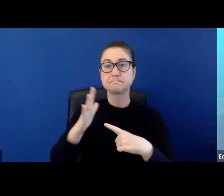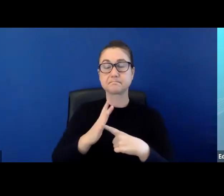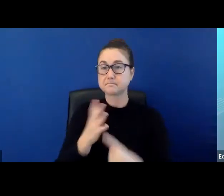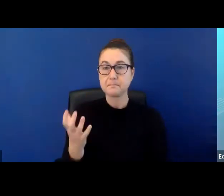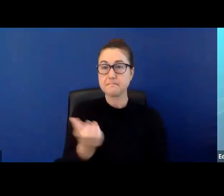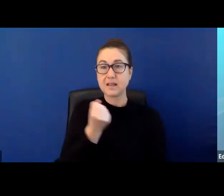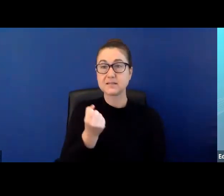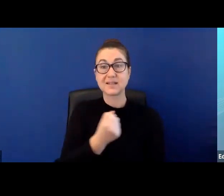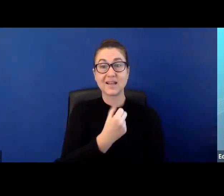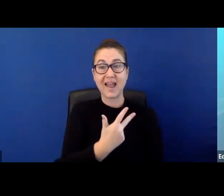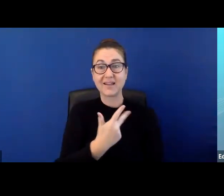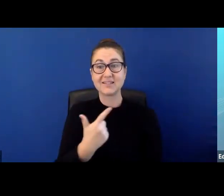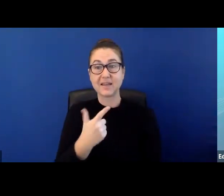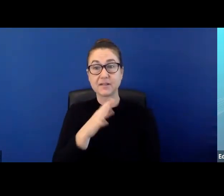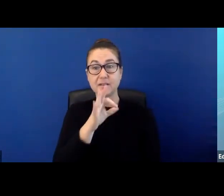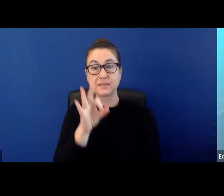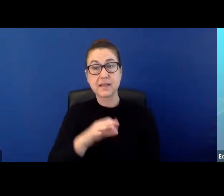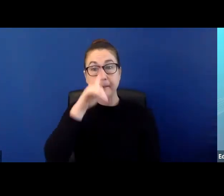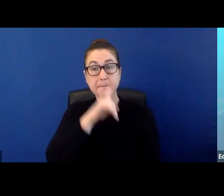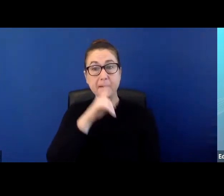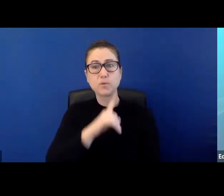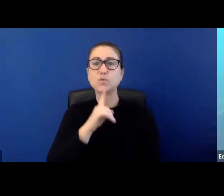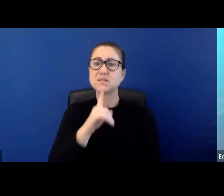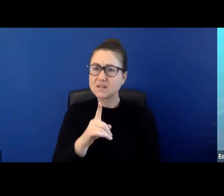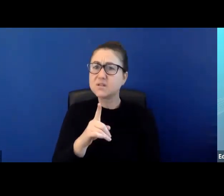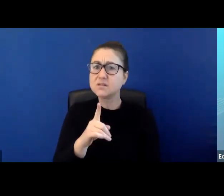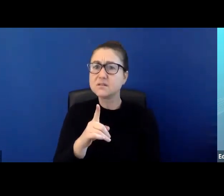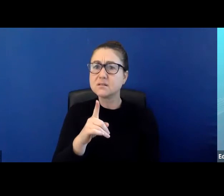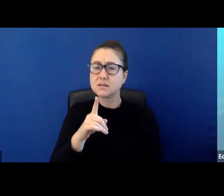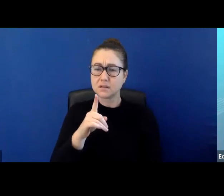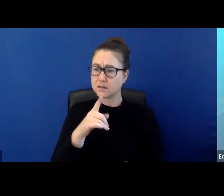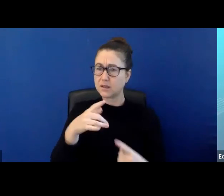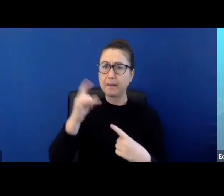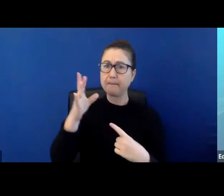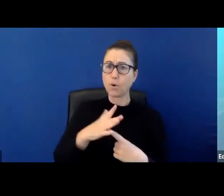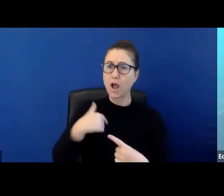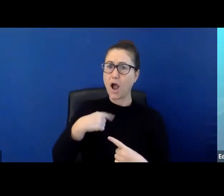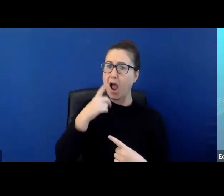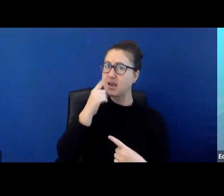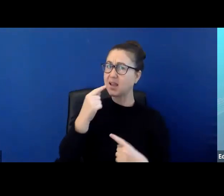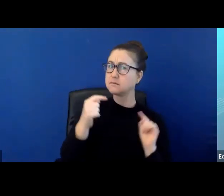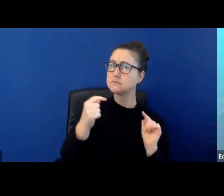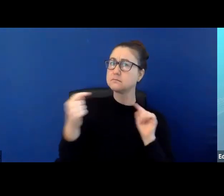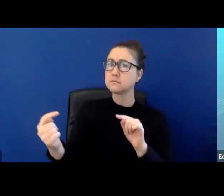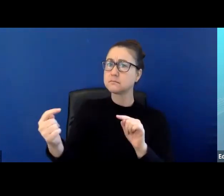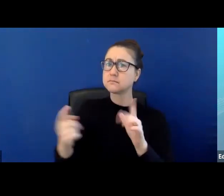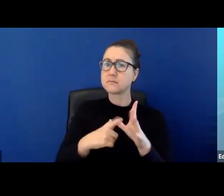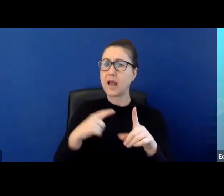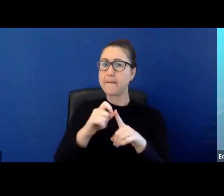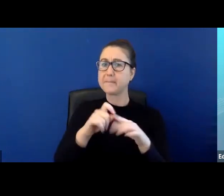So 87% of people supported being able to appeal a decision, an automated decision that affects